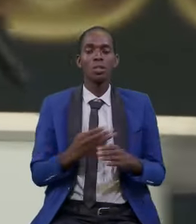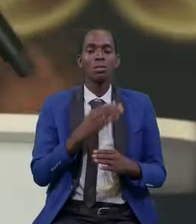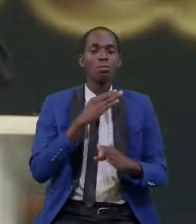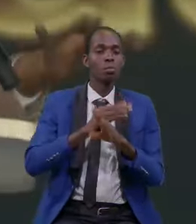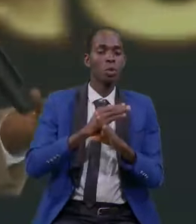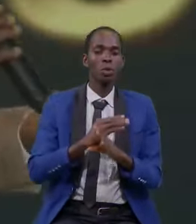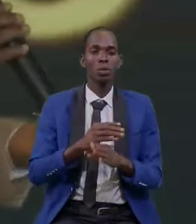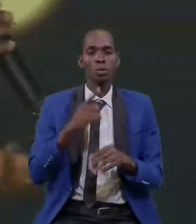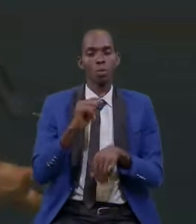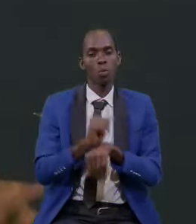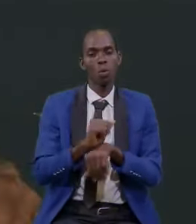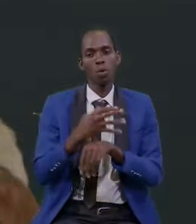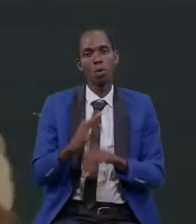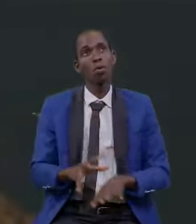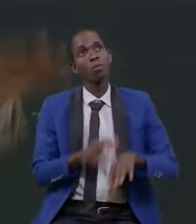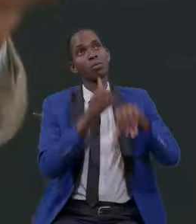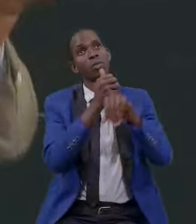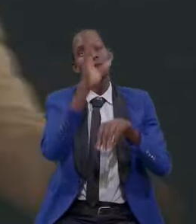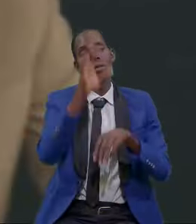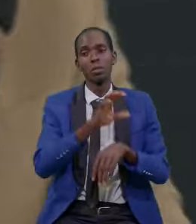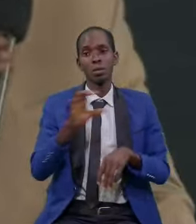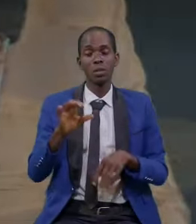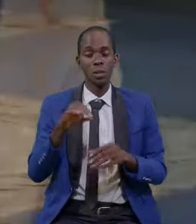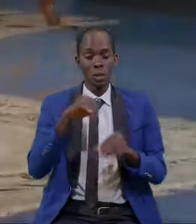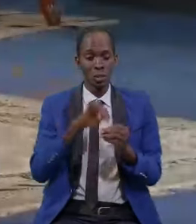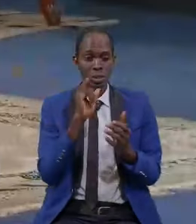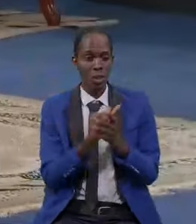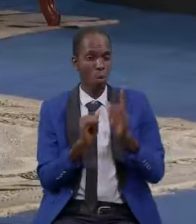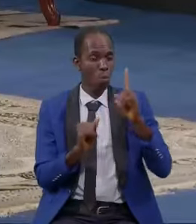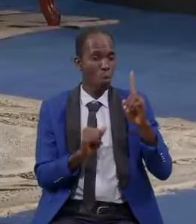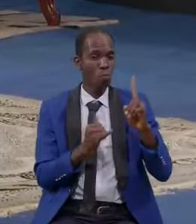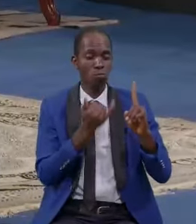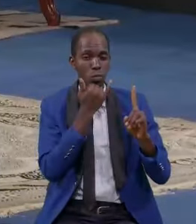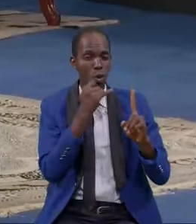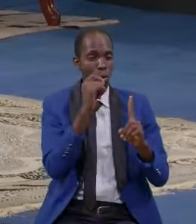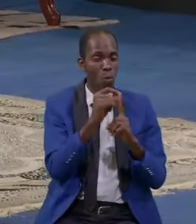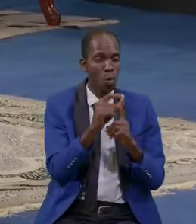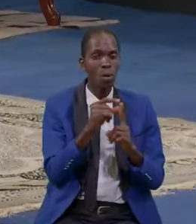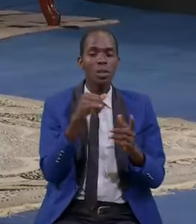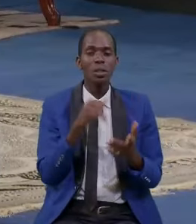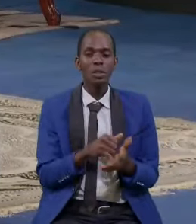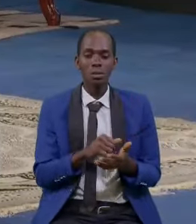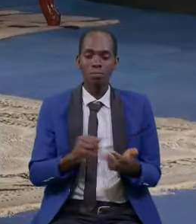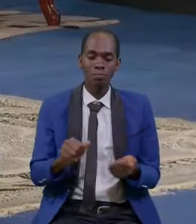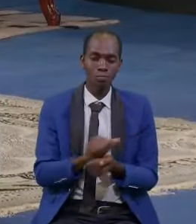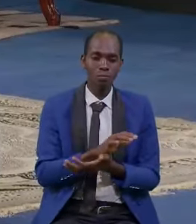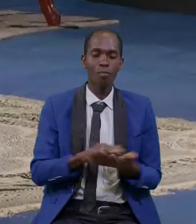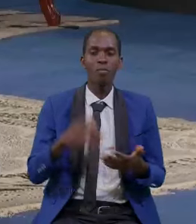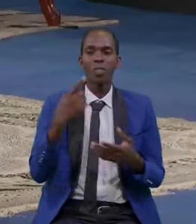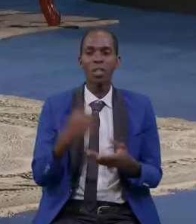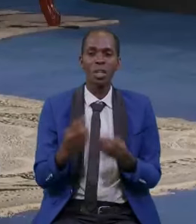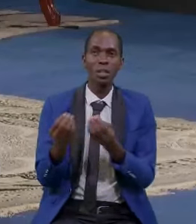statement, he puts on the feet and he tramples on the offering, the sacrifice